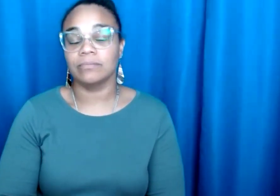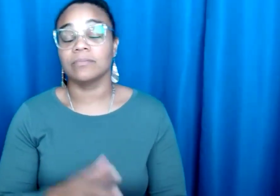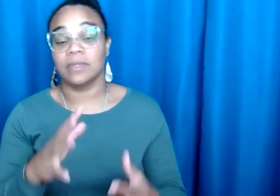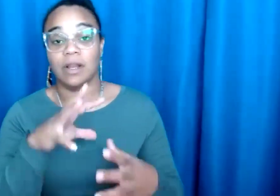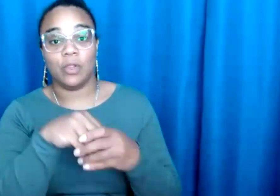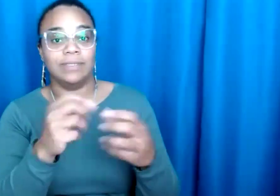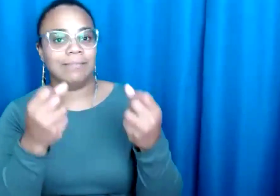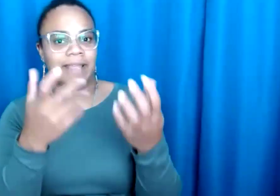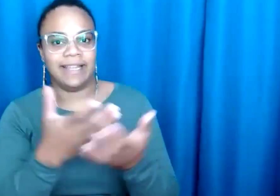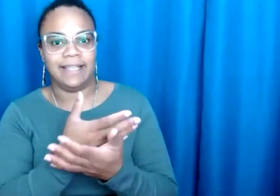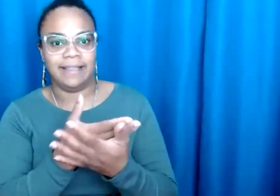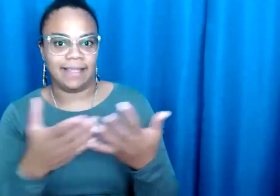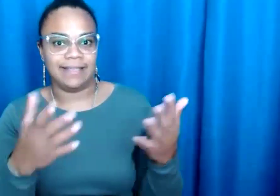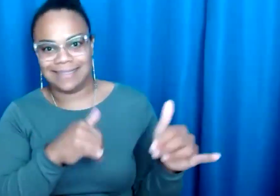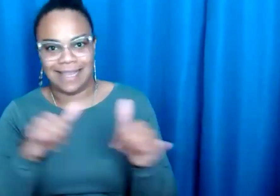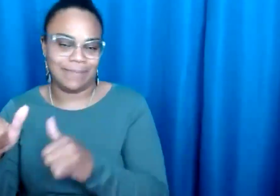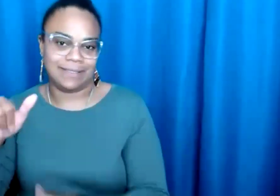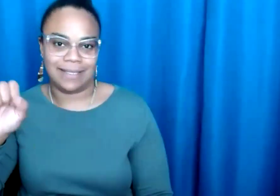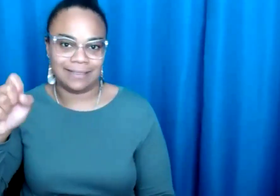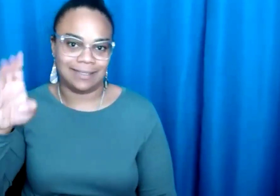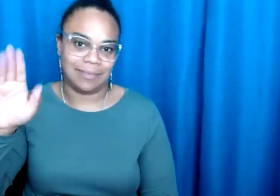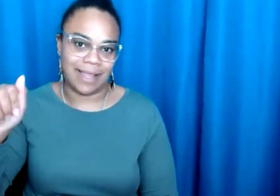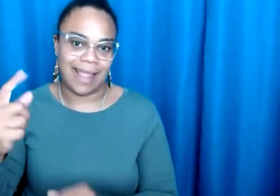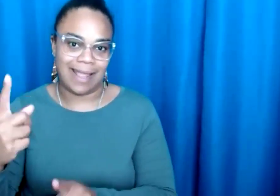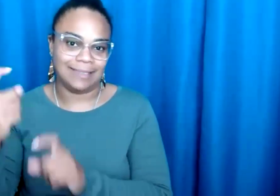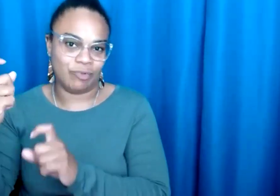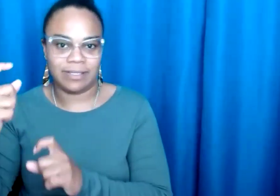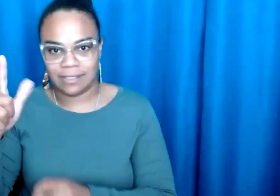of the SBA Express loan that's for domestic use.